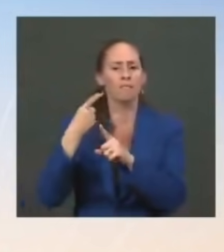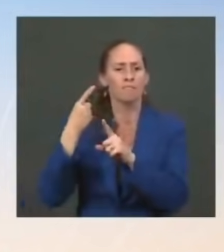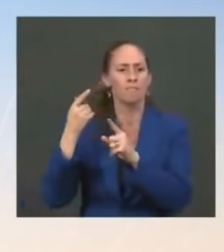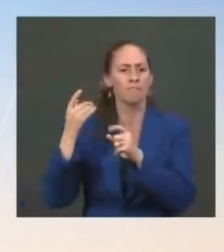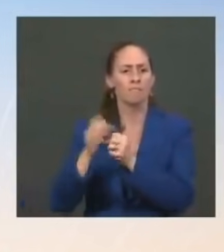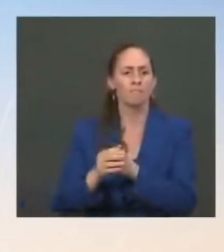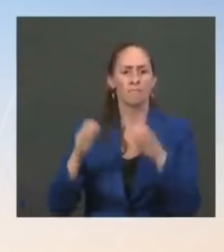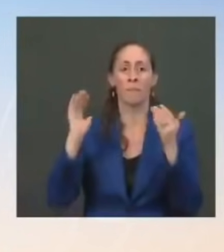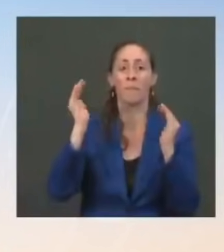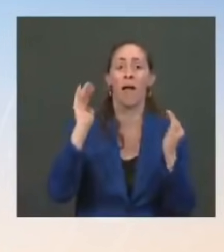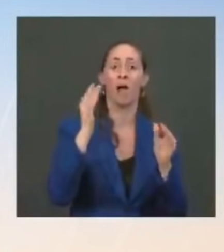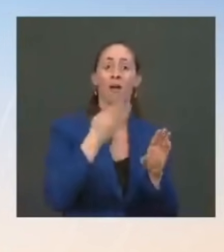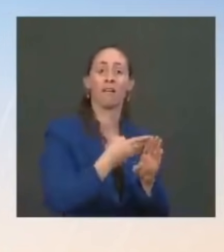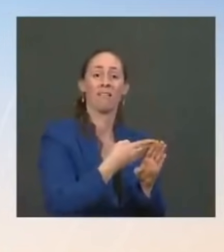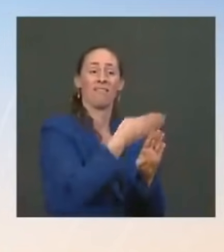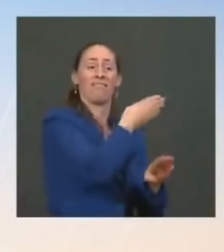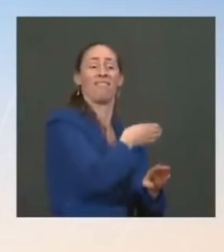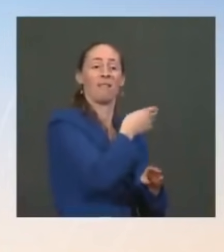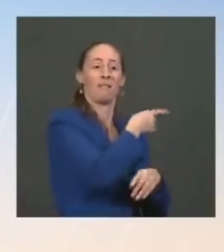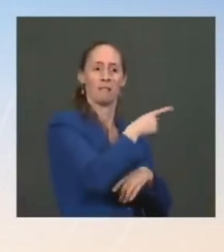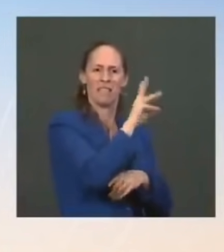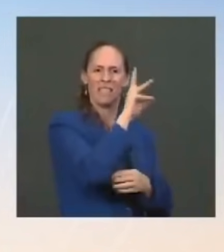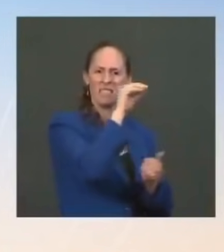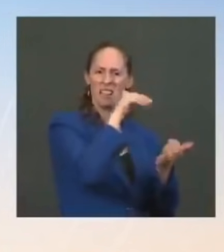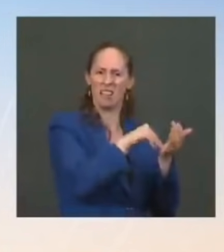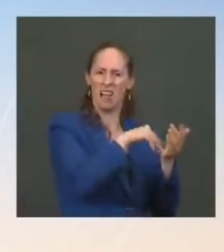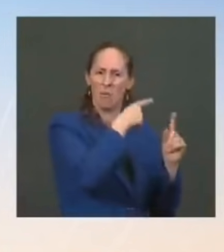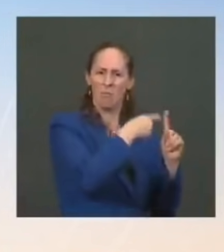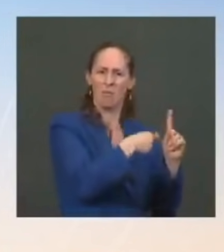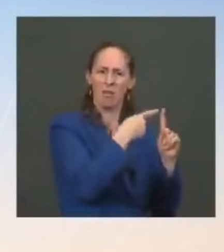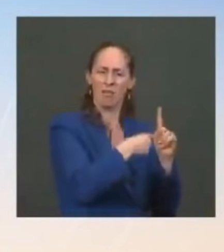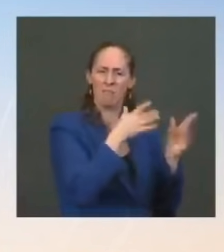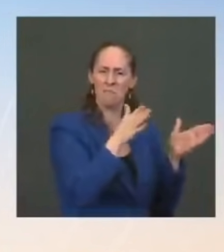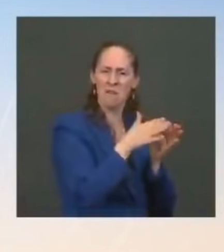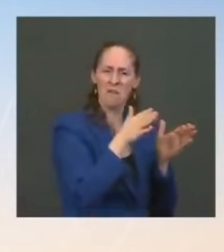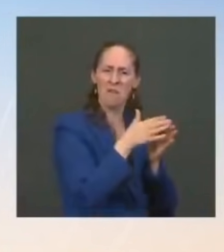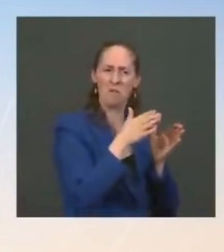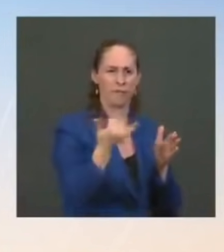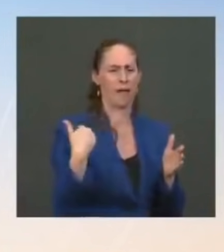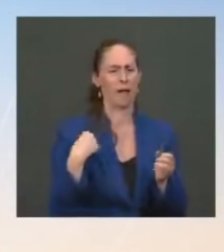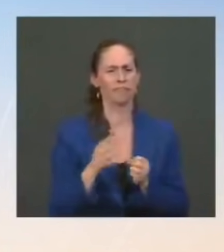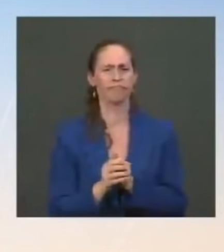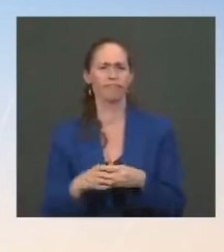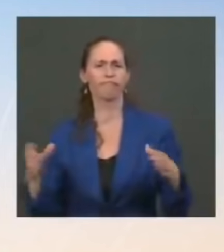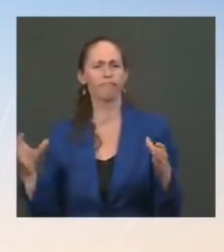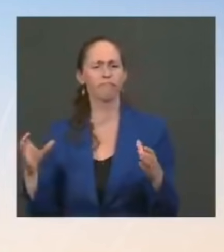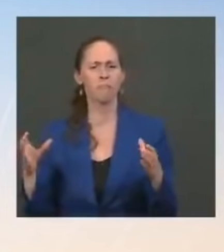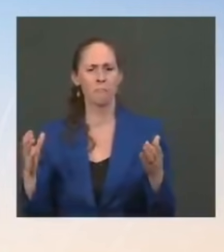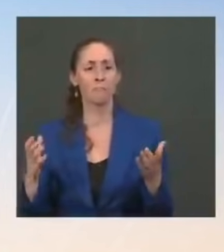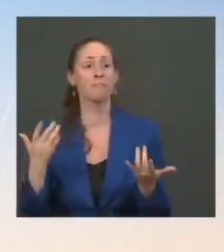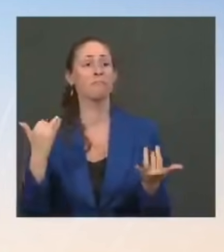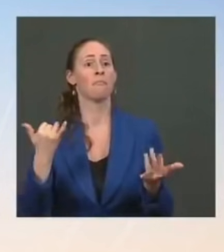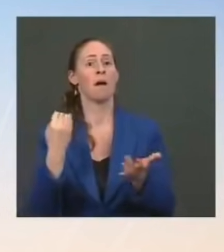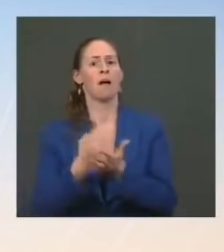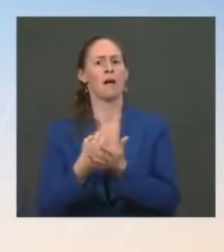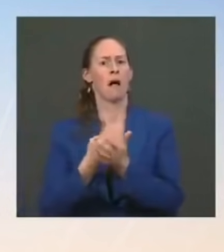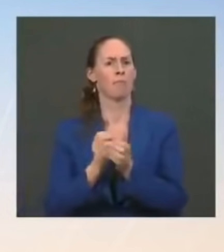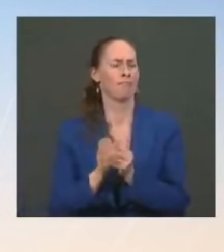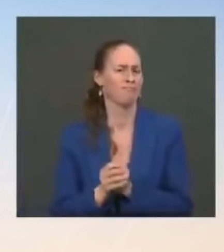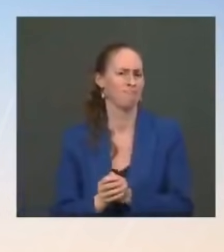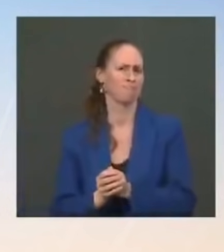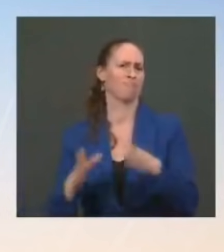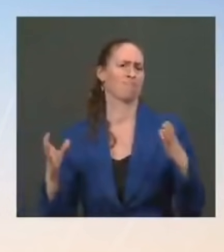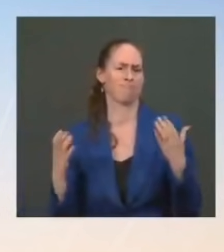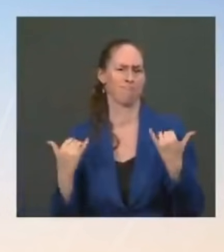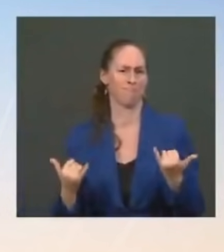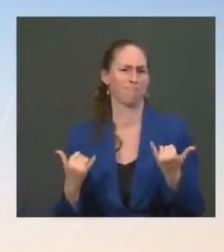before we came in. That's almost 5 million total in 8 months. We've increased economic growth projection for 2021 and more